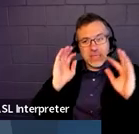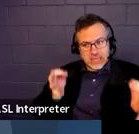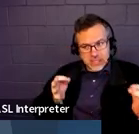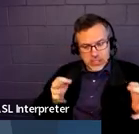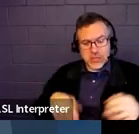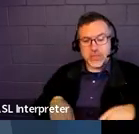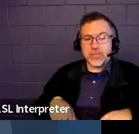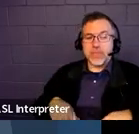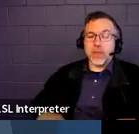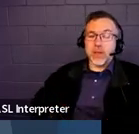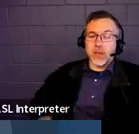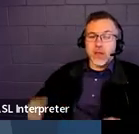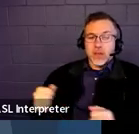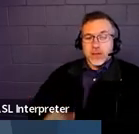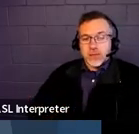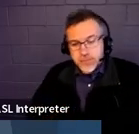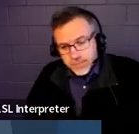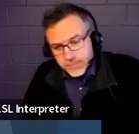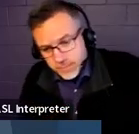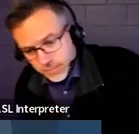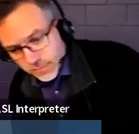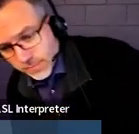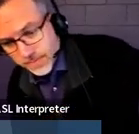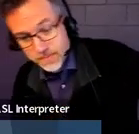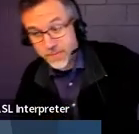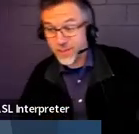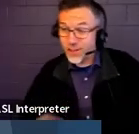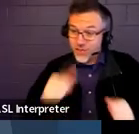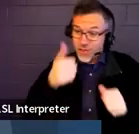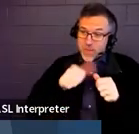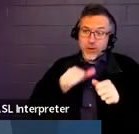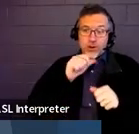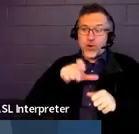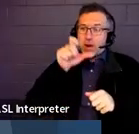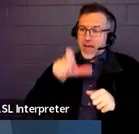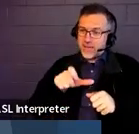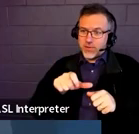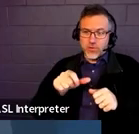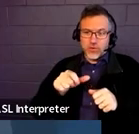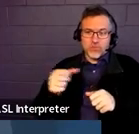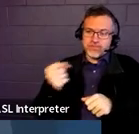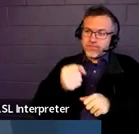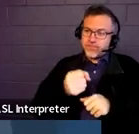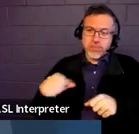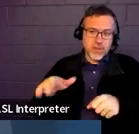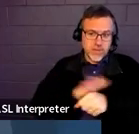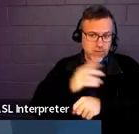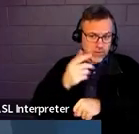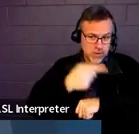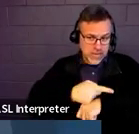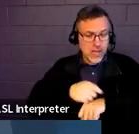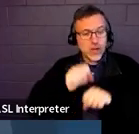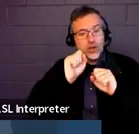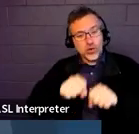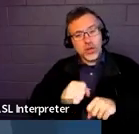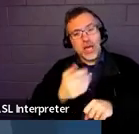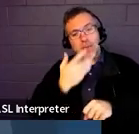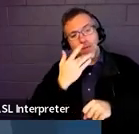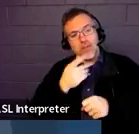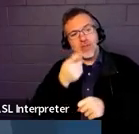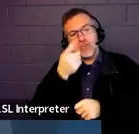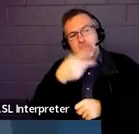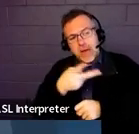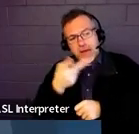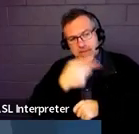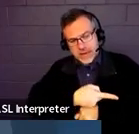individualized. And remember, you don't have to do the full day. You can offer partial. So you know how we speak